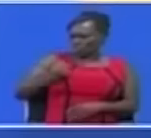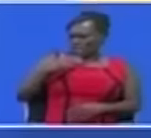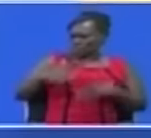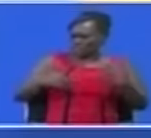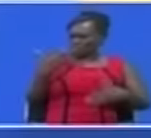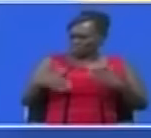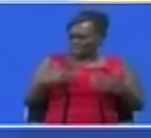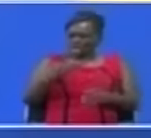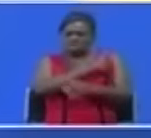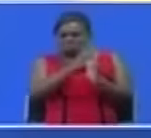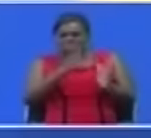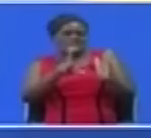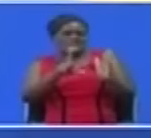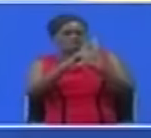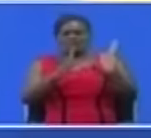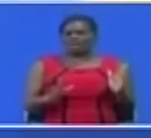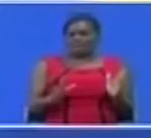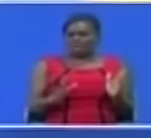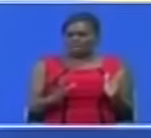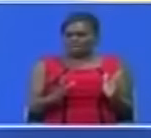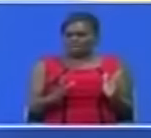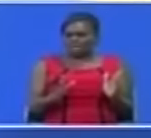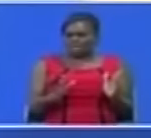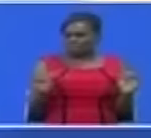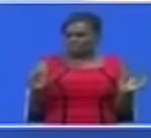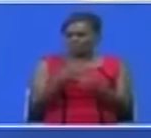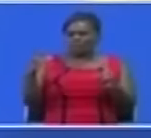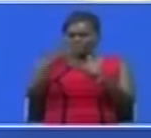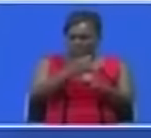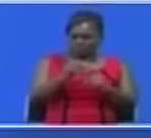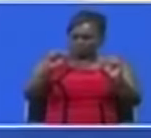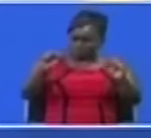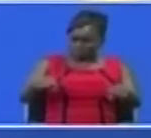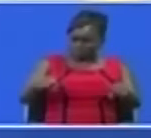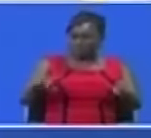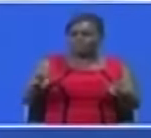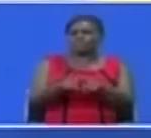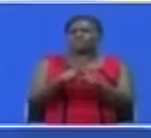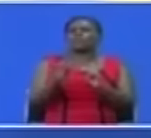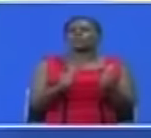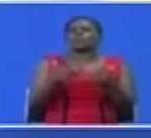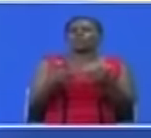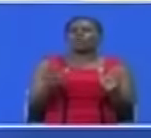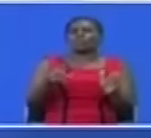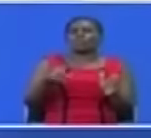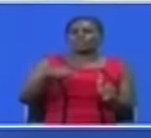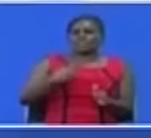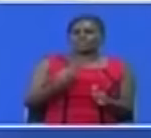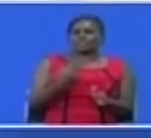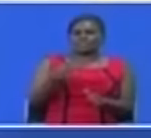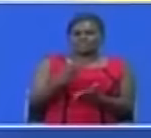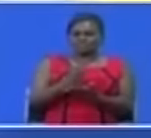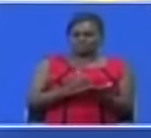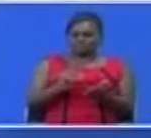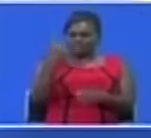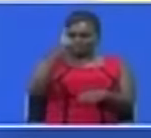You're supposed to be what? Doctor, lawyer, achiever. And you can be an achiever and you can also play sports. So sports opened the door for me. It was a platform for